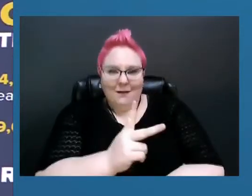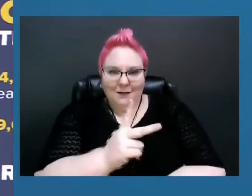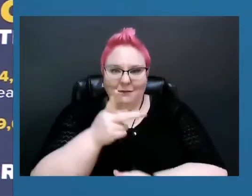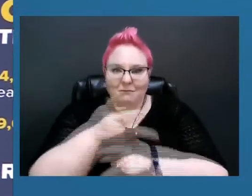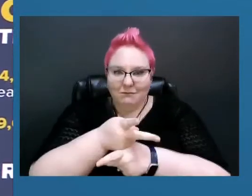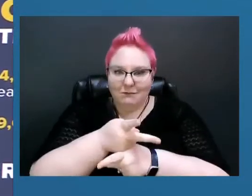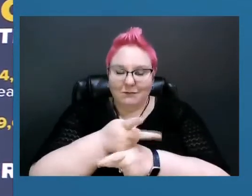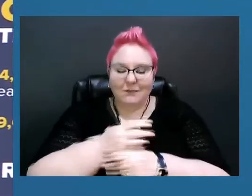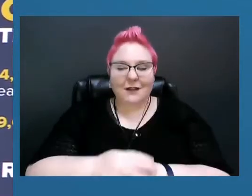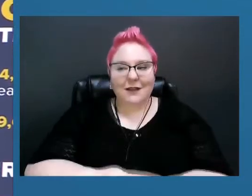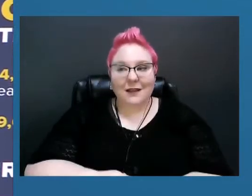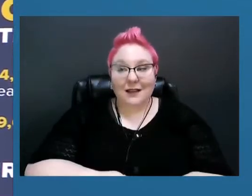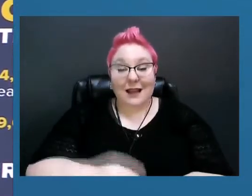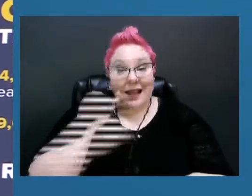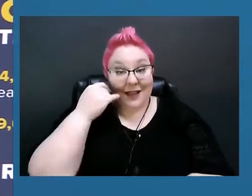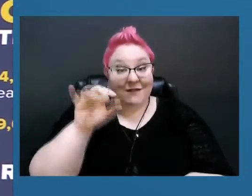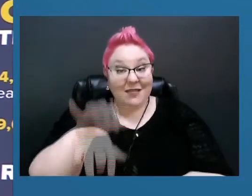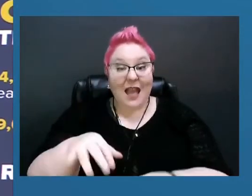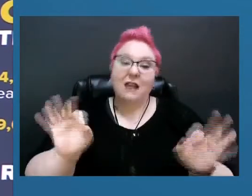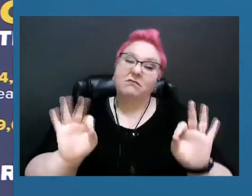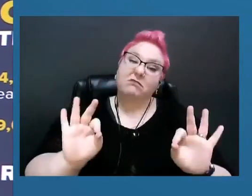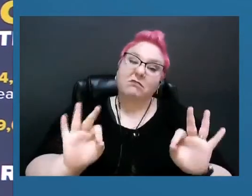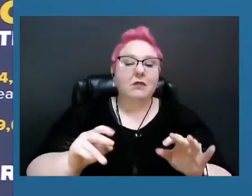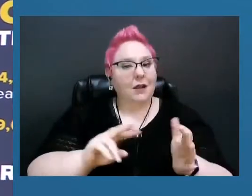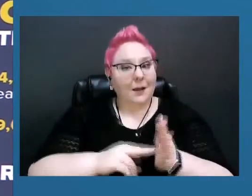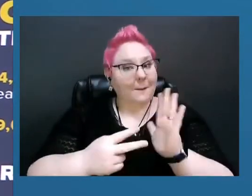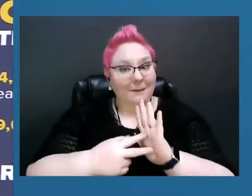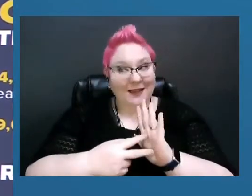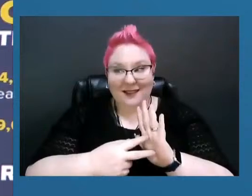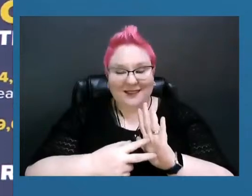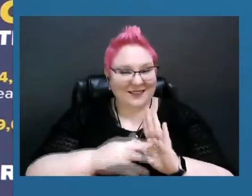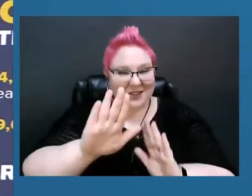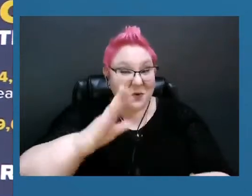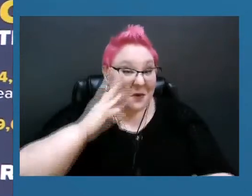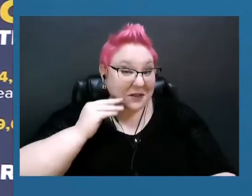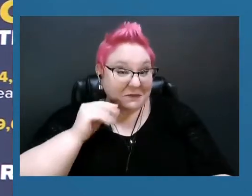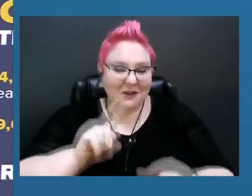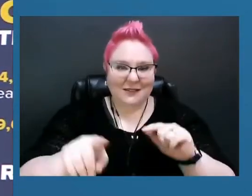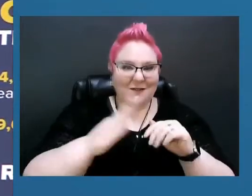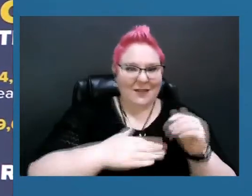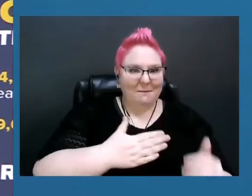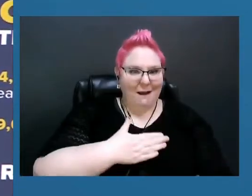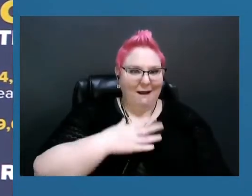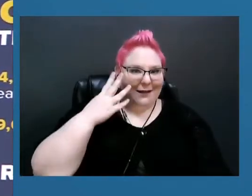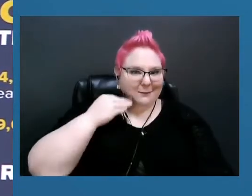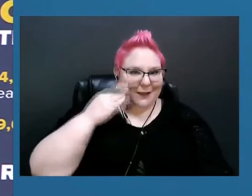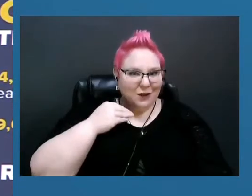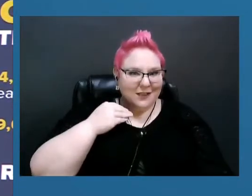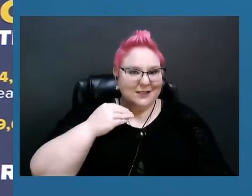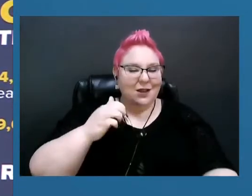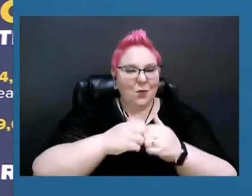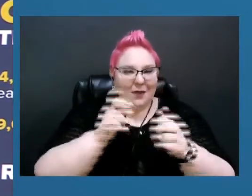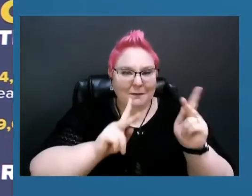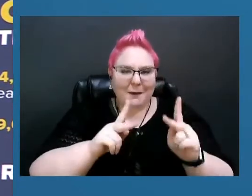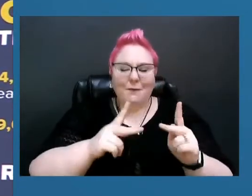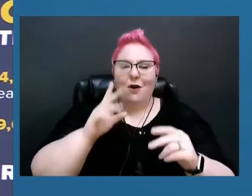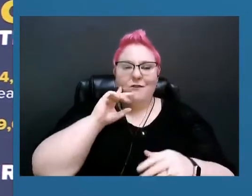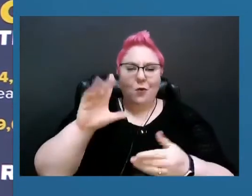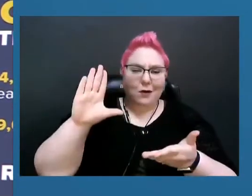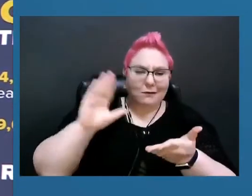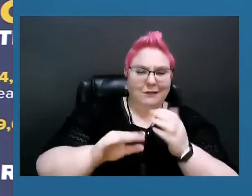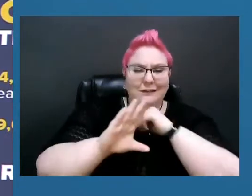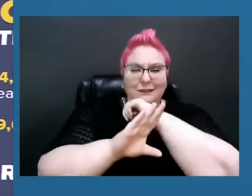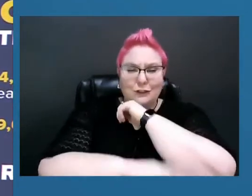doesn't sound like a big deal to you, then you're not shopping with the same people I am when I'm walking through the discount grocery stores with people looking at the price of everything from eggs to